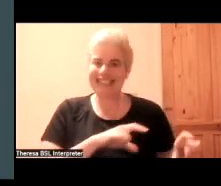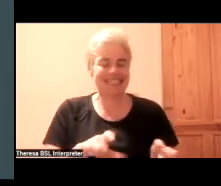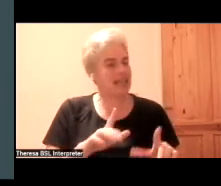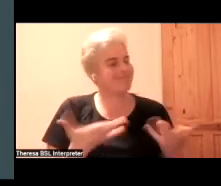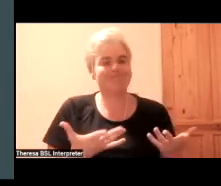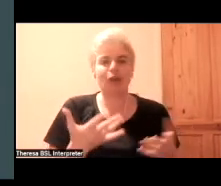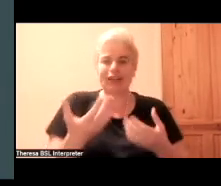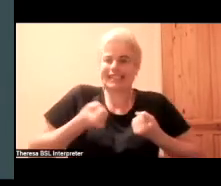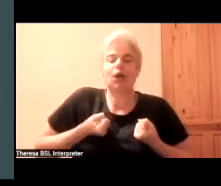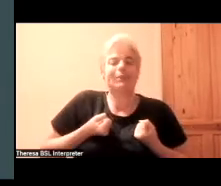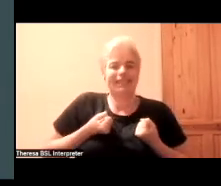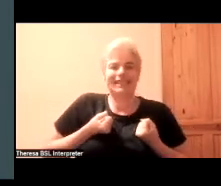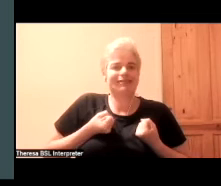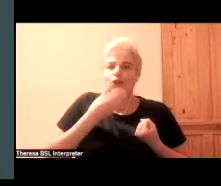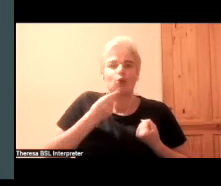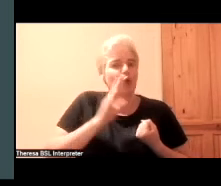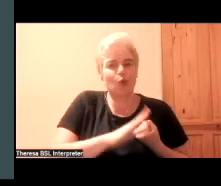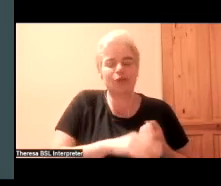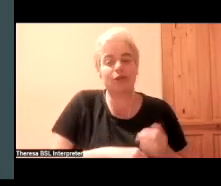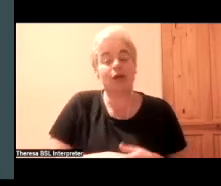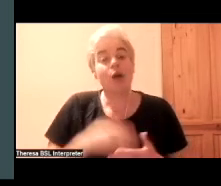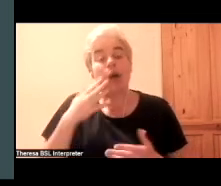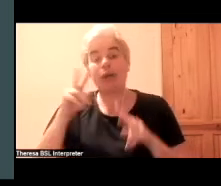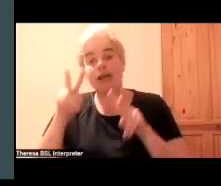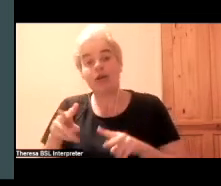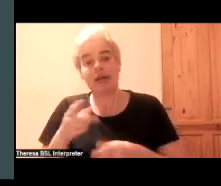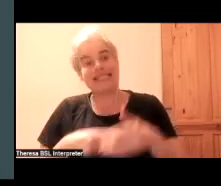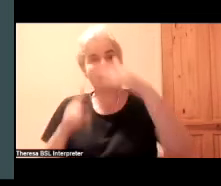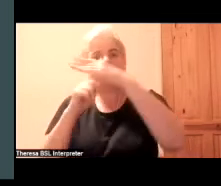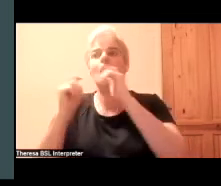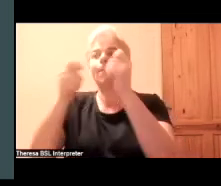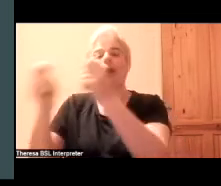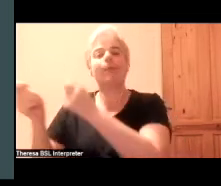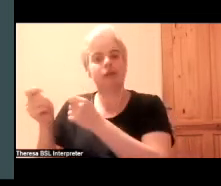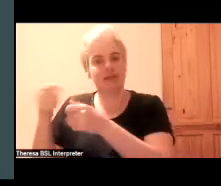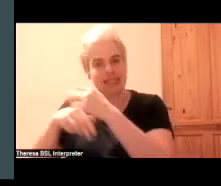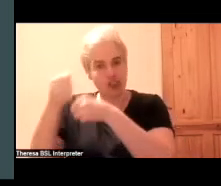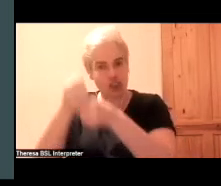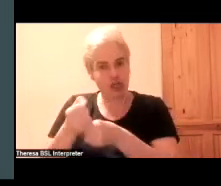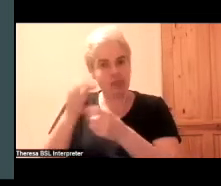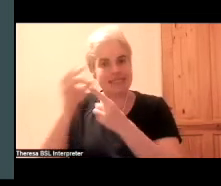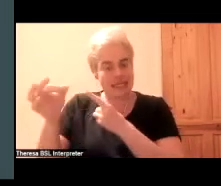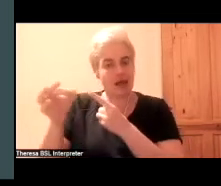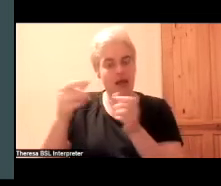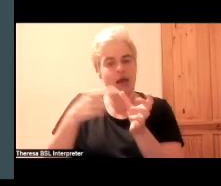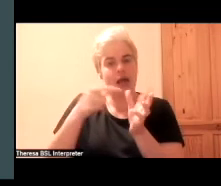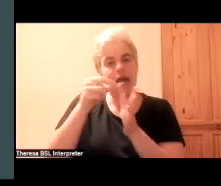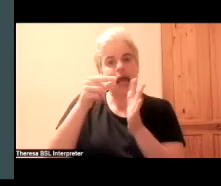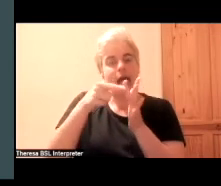hasn't adopted it. And when we look at senior appointments, particularly episcopal